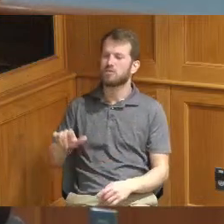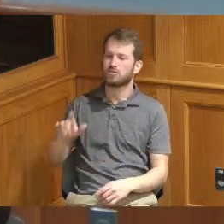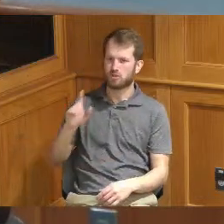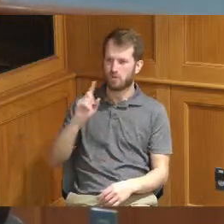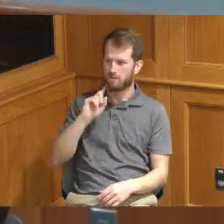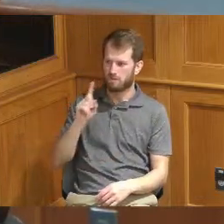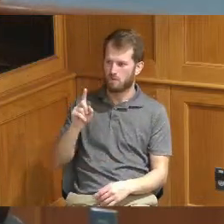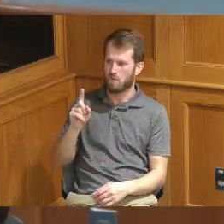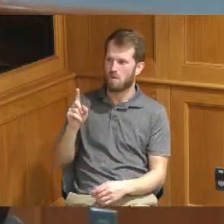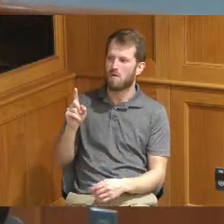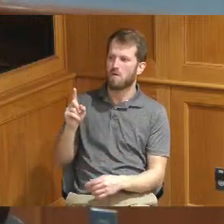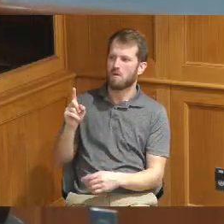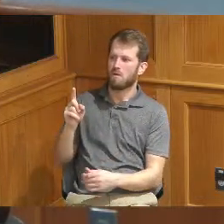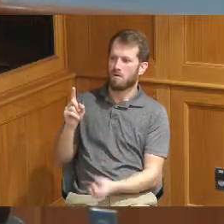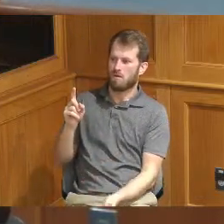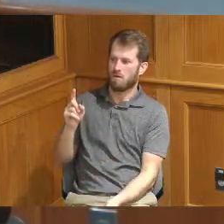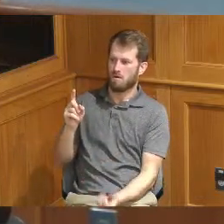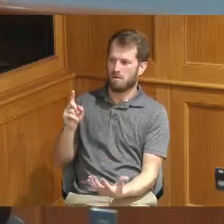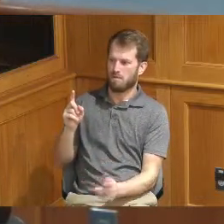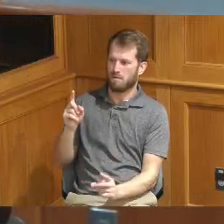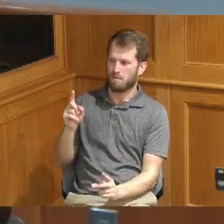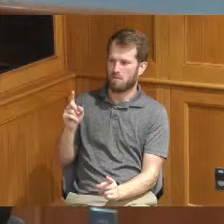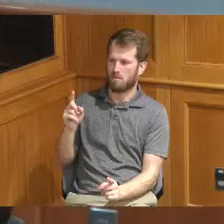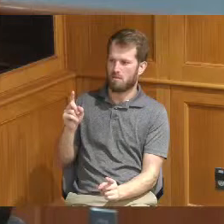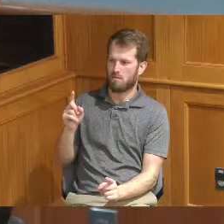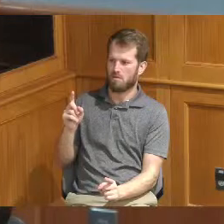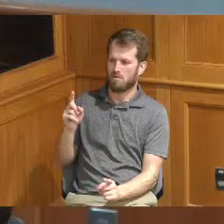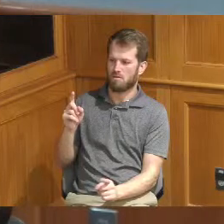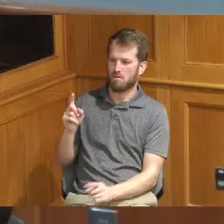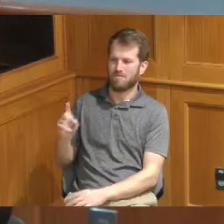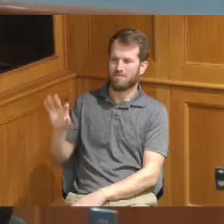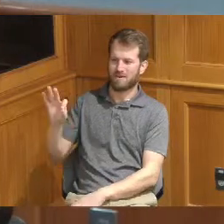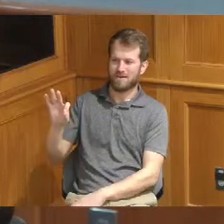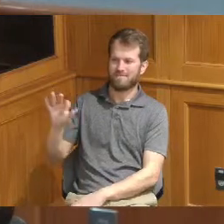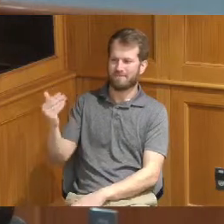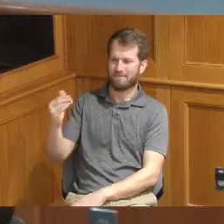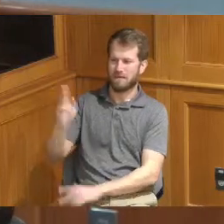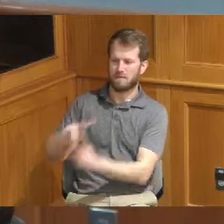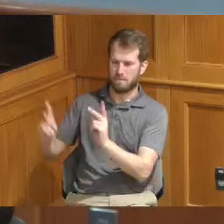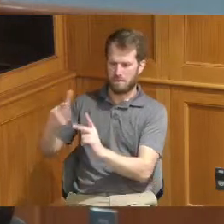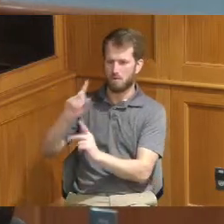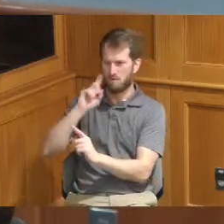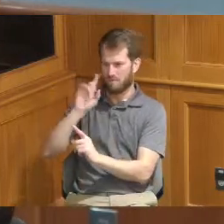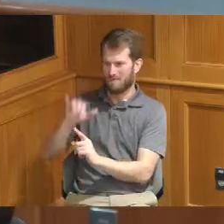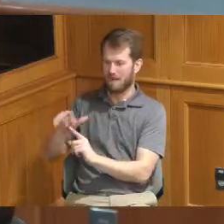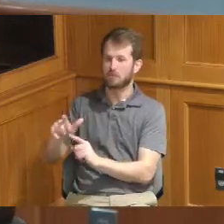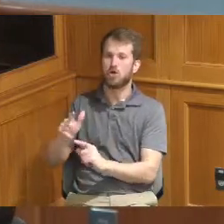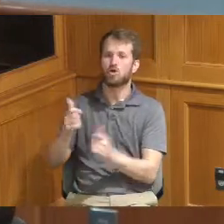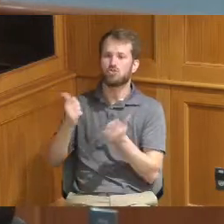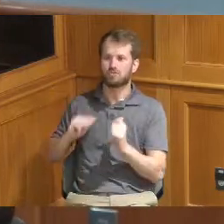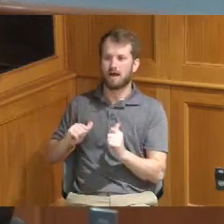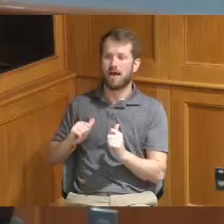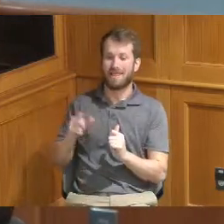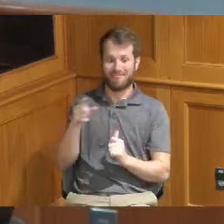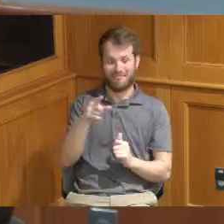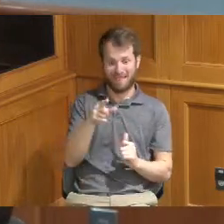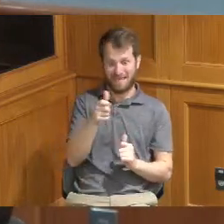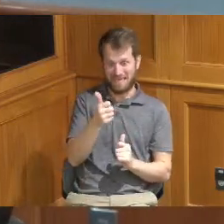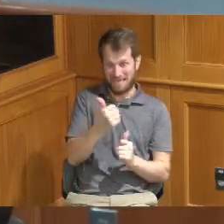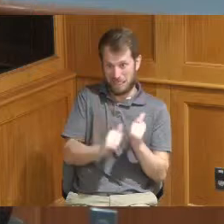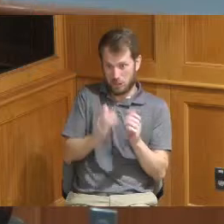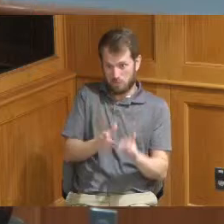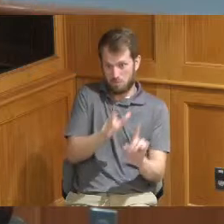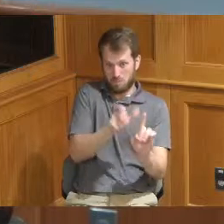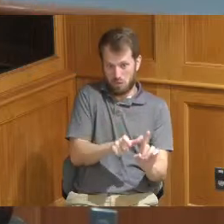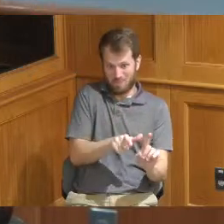at Sunstone. So right now, what we're doing is we try to find funding for each person as they come in the door. We've did a